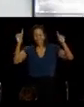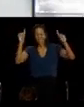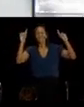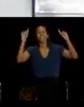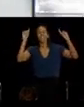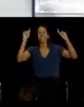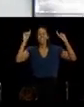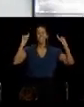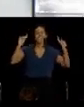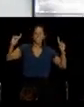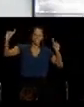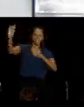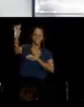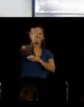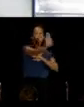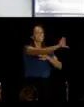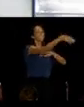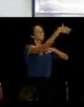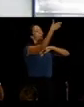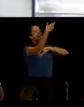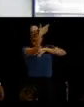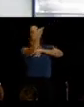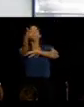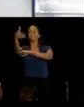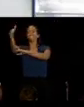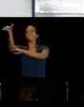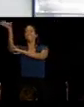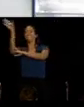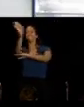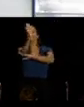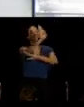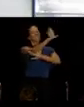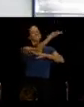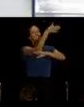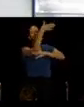Oh, say does that